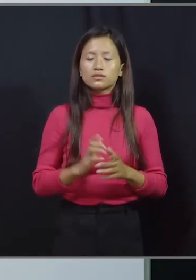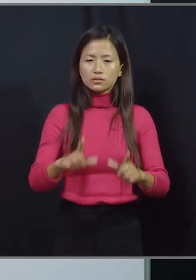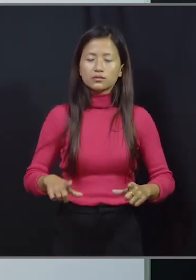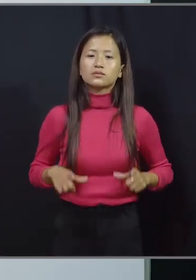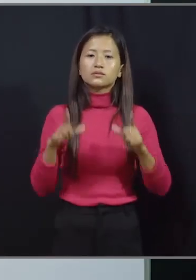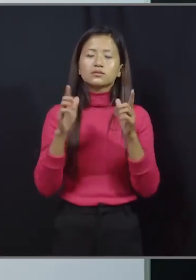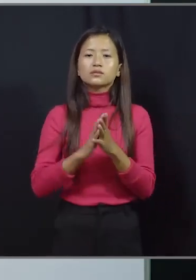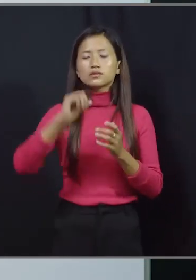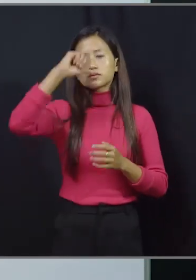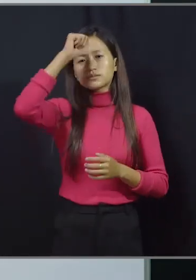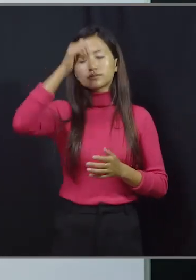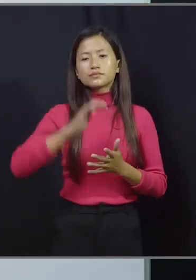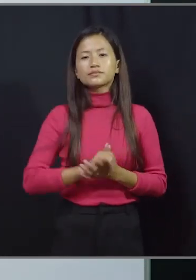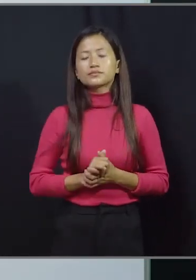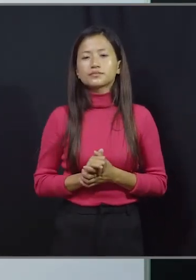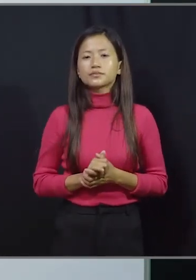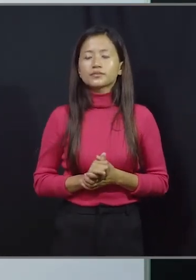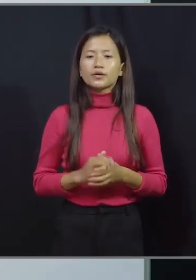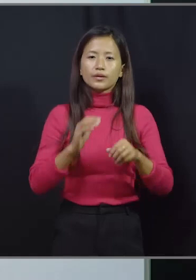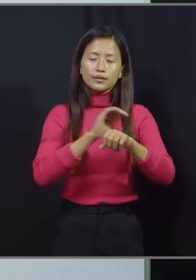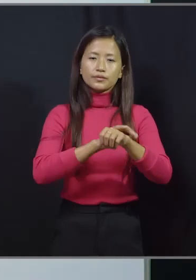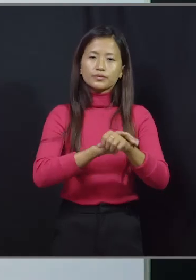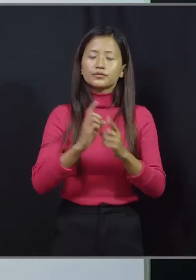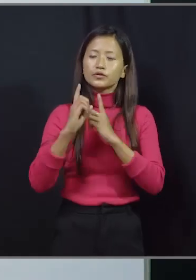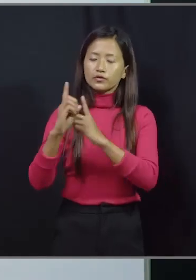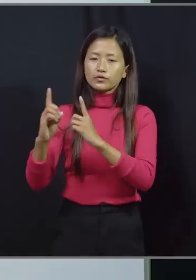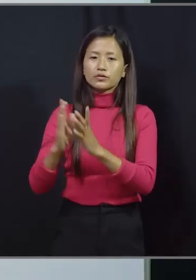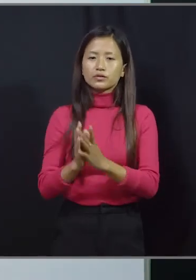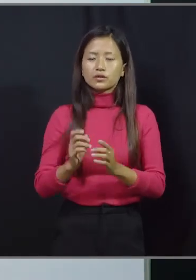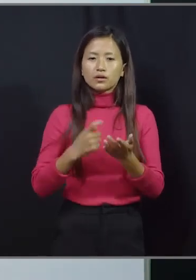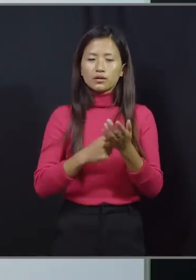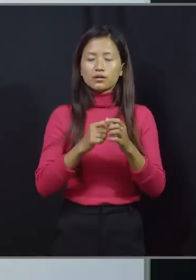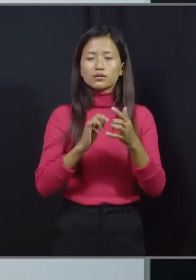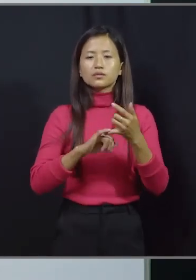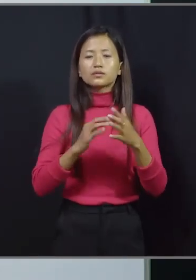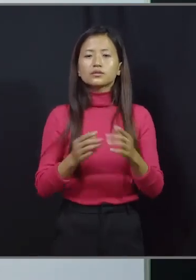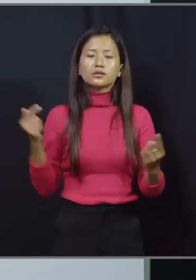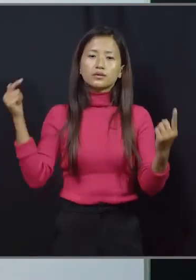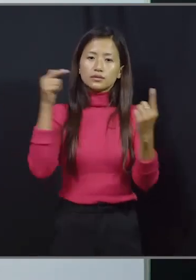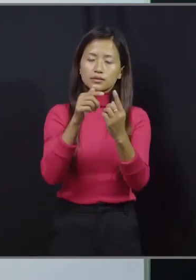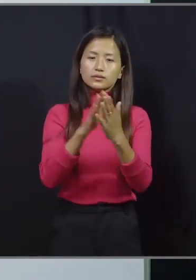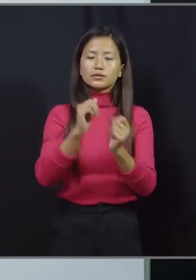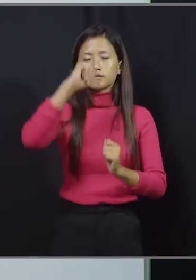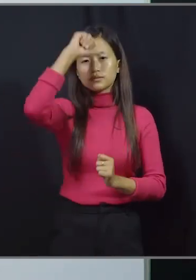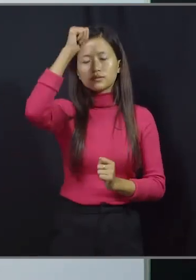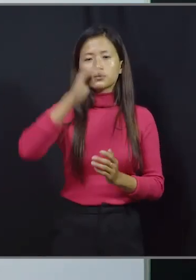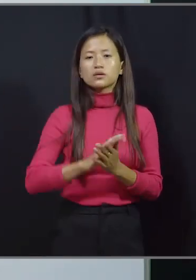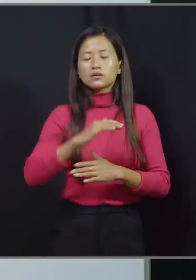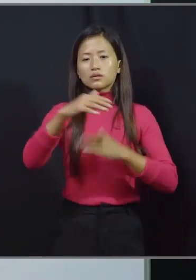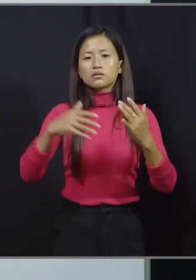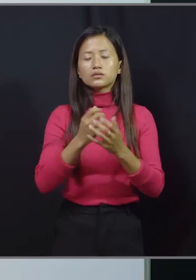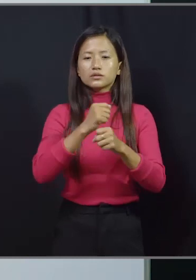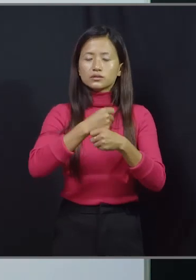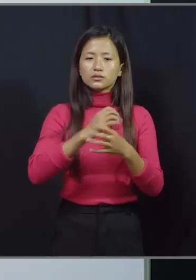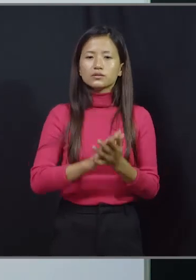lives of the Indians, and the British, they followed this racial superiority against the Indians, and all this